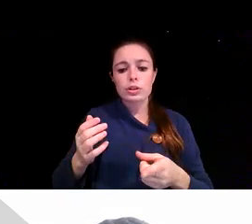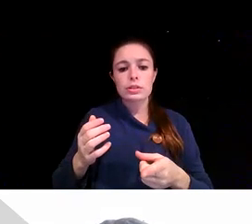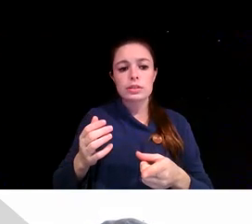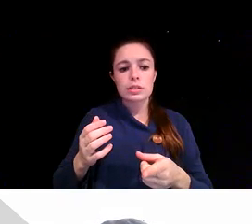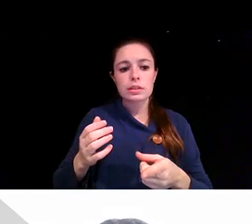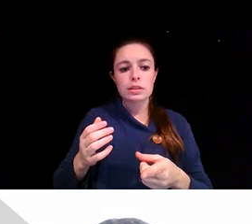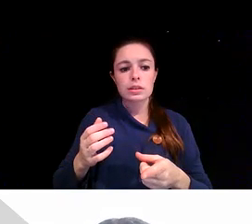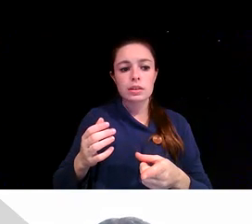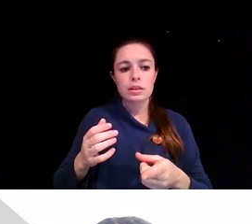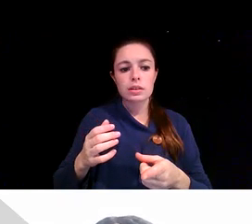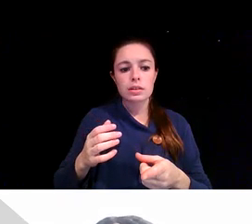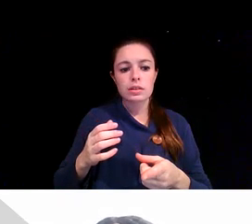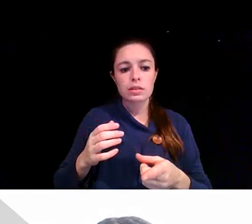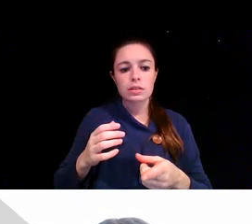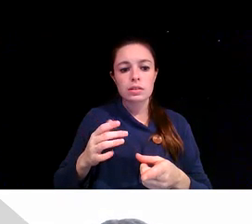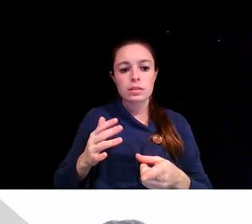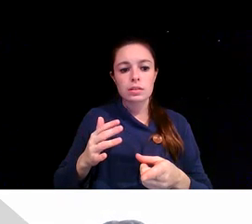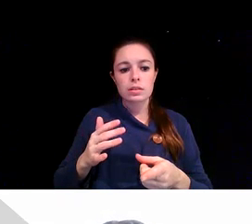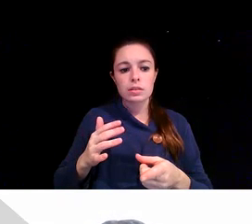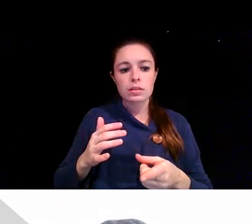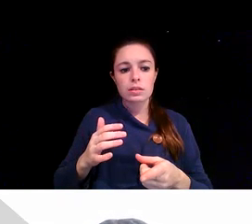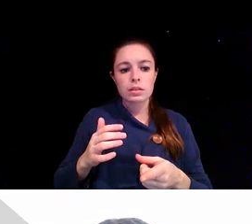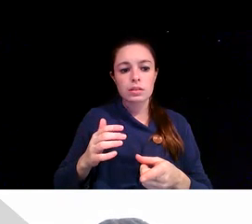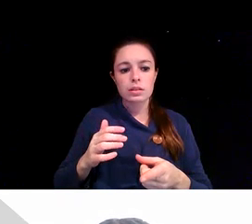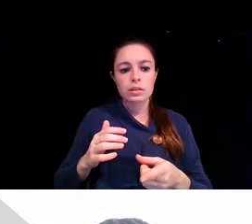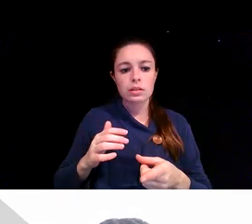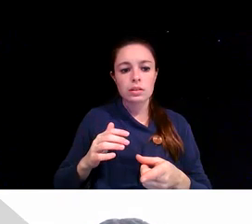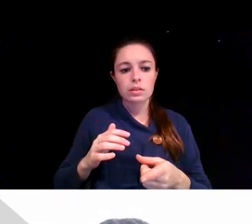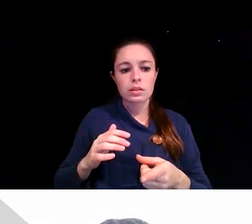of dispute resolution, that is